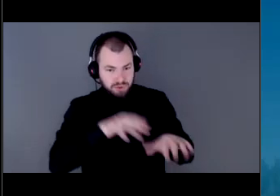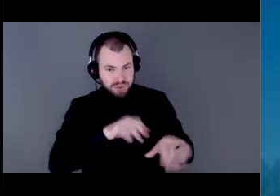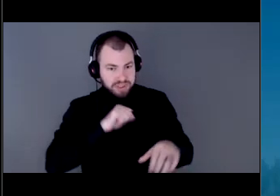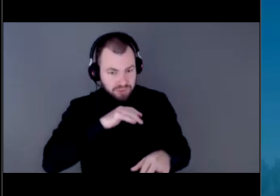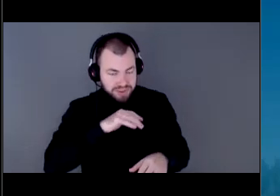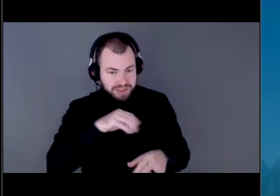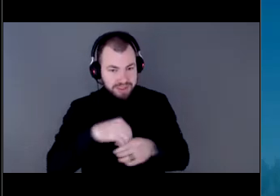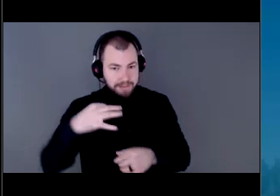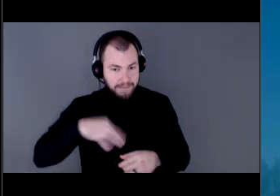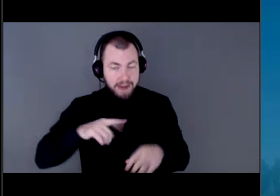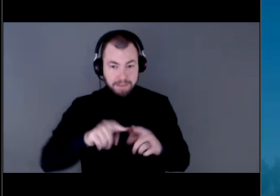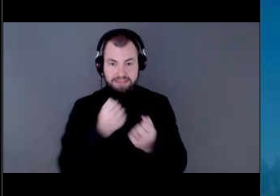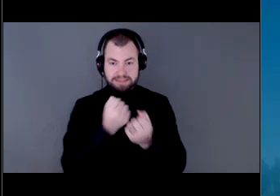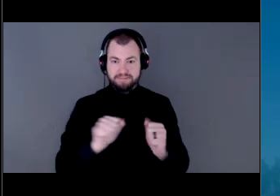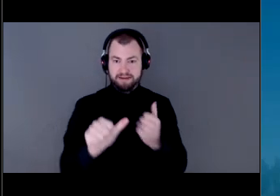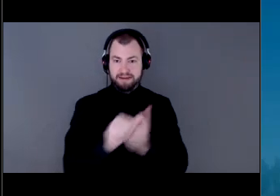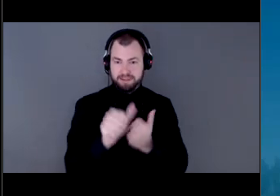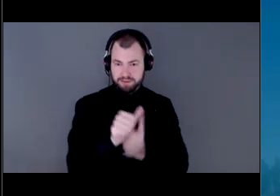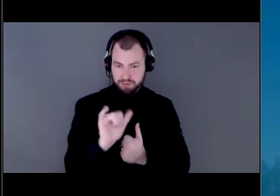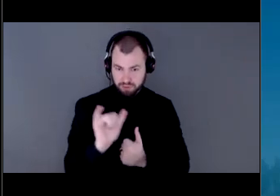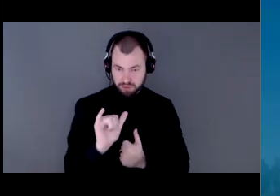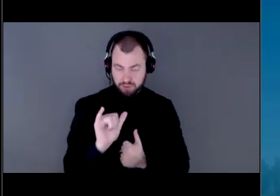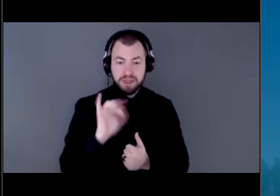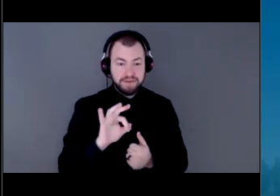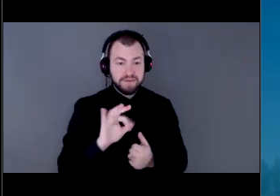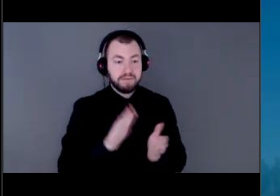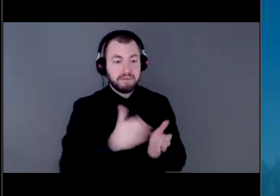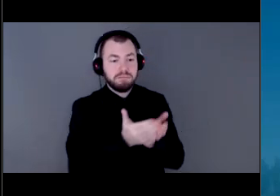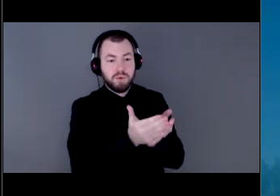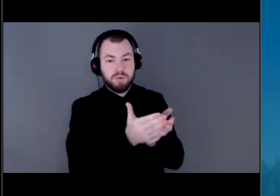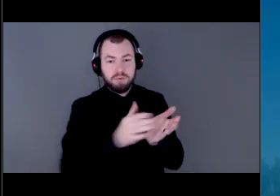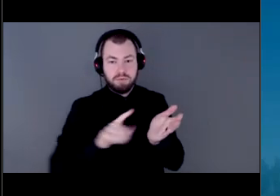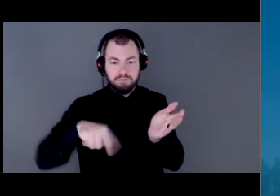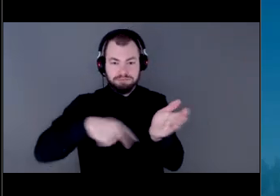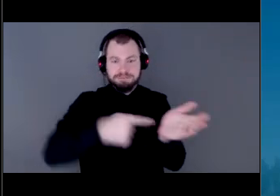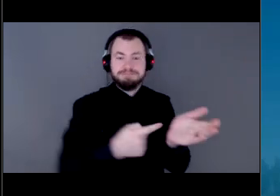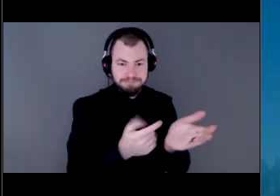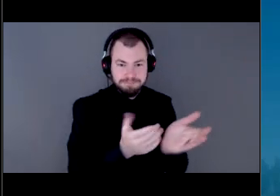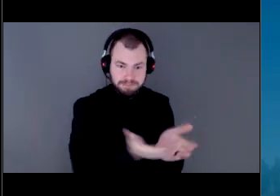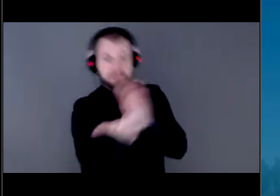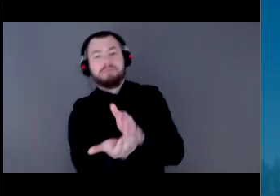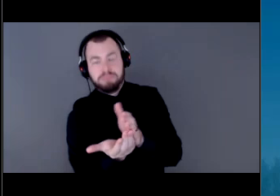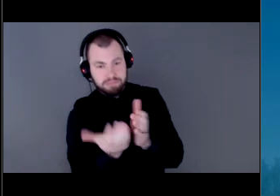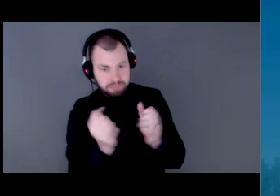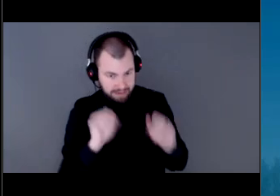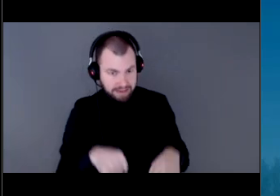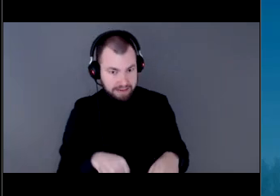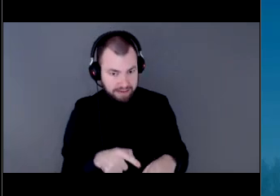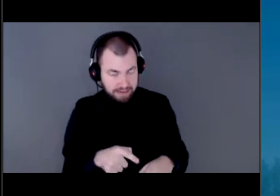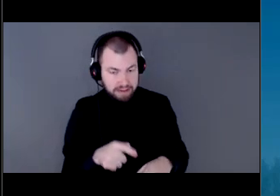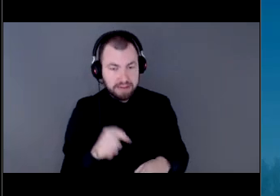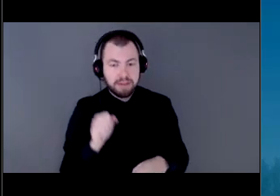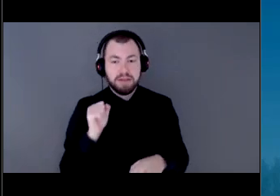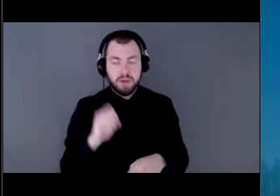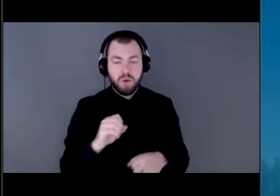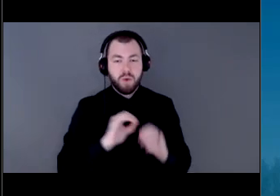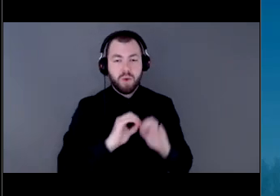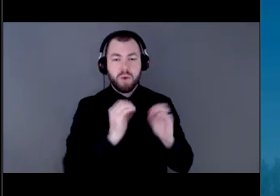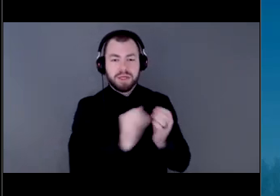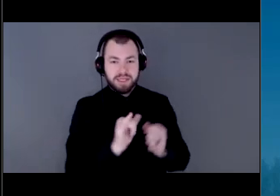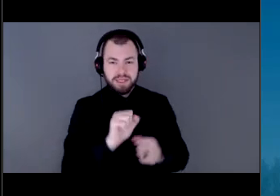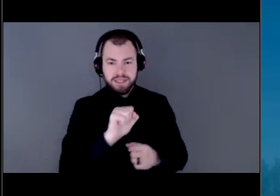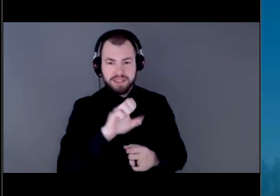gets entangled around your system, it could throw you. And so organizations like CETO, sort of the